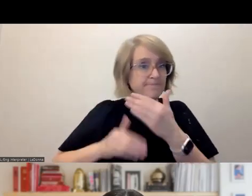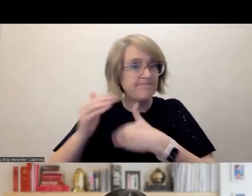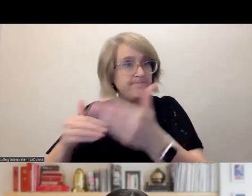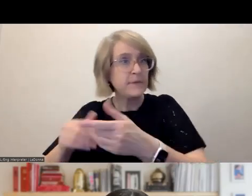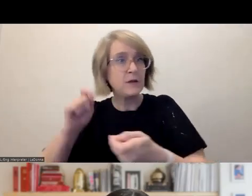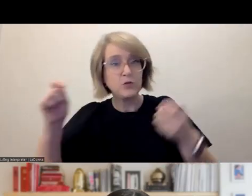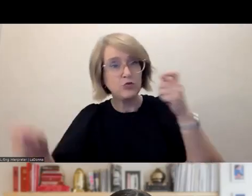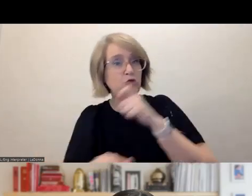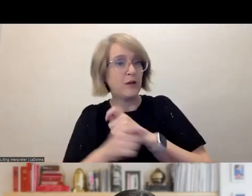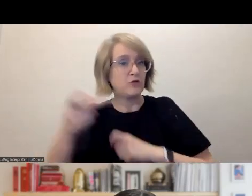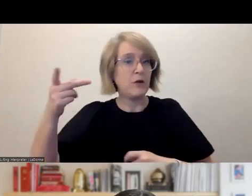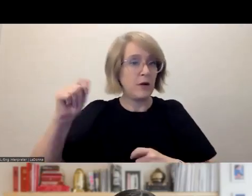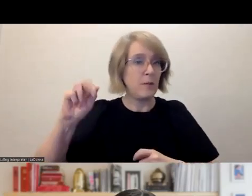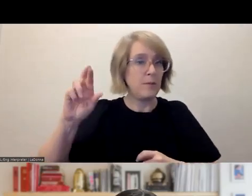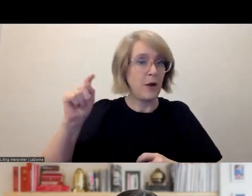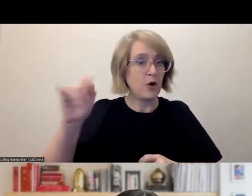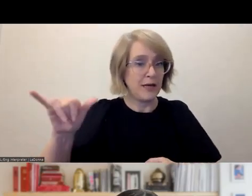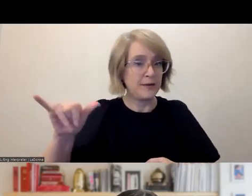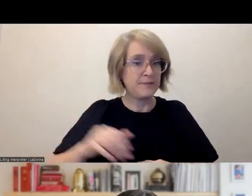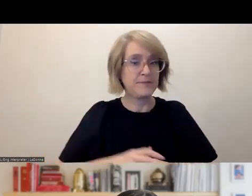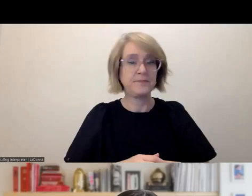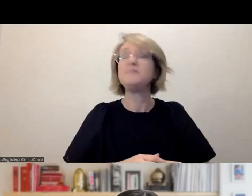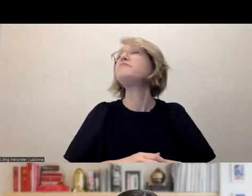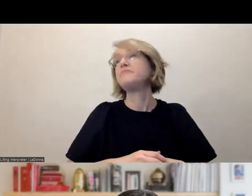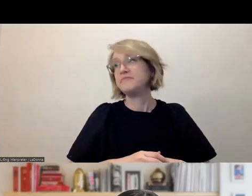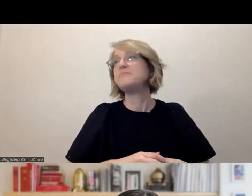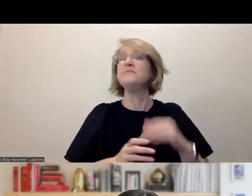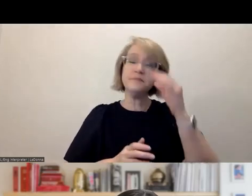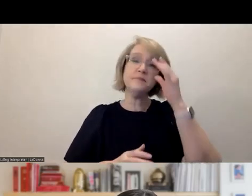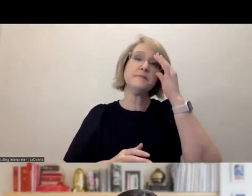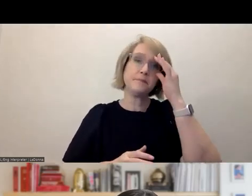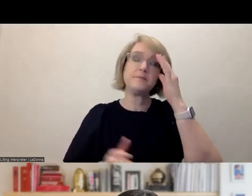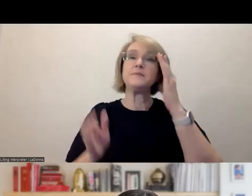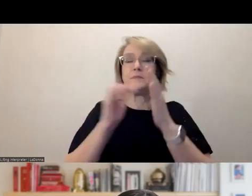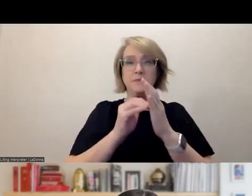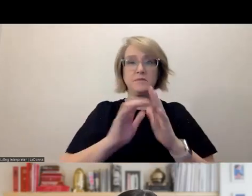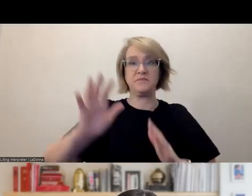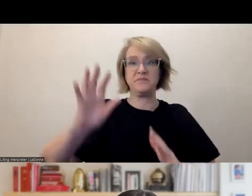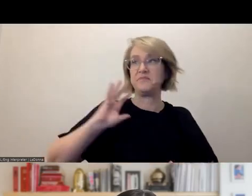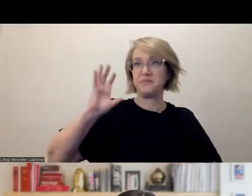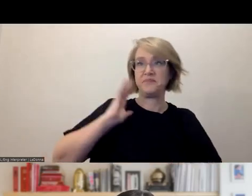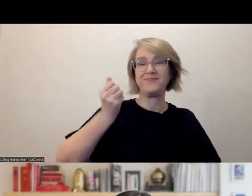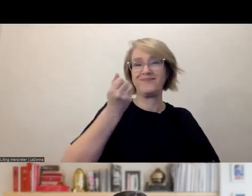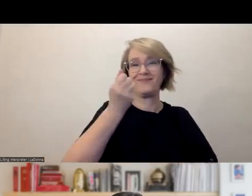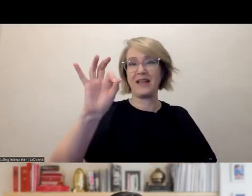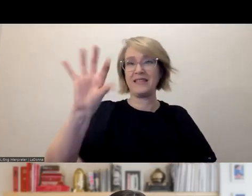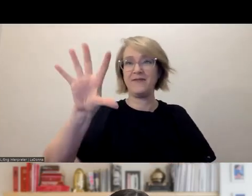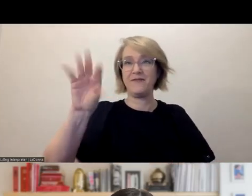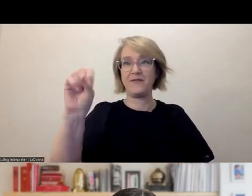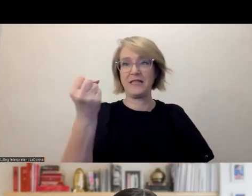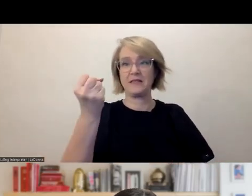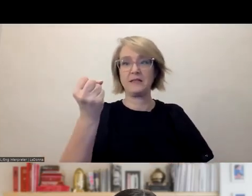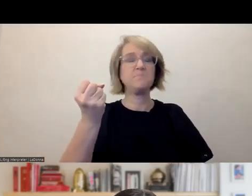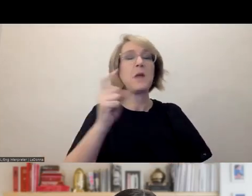for parity. And again, if we look at this, in the 1950s, most people didn't